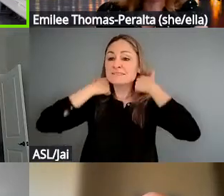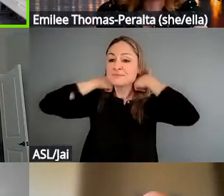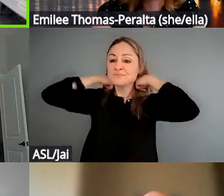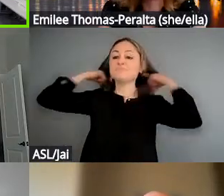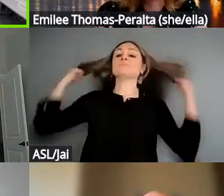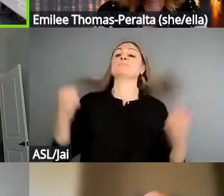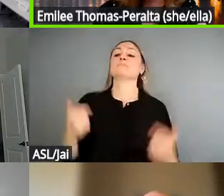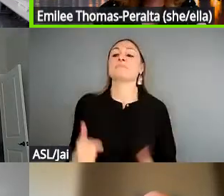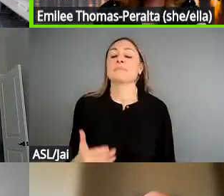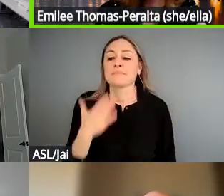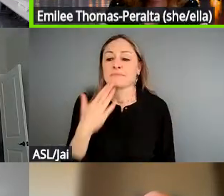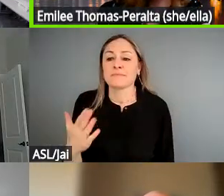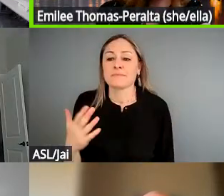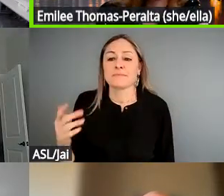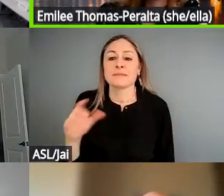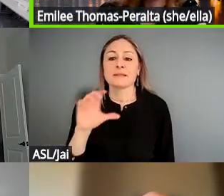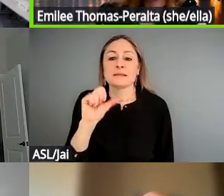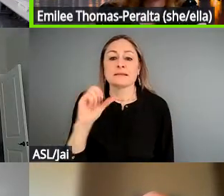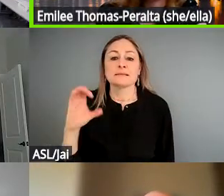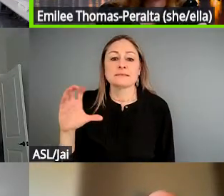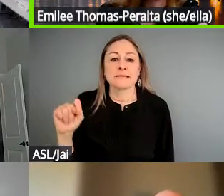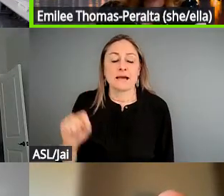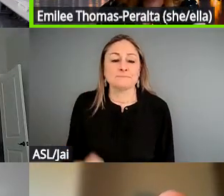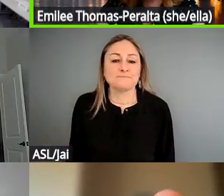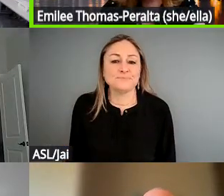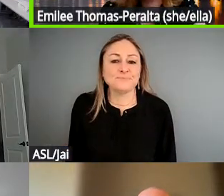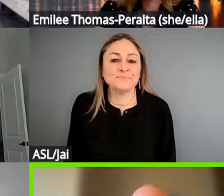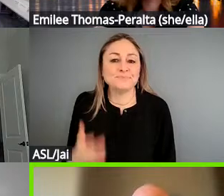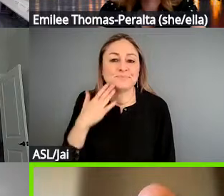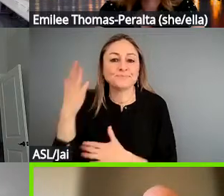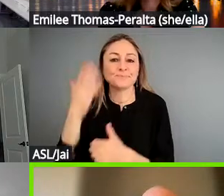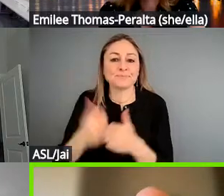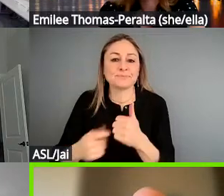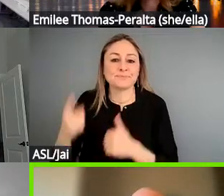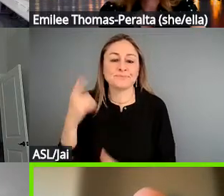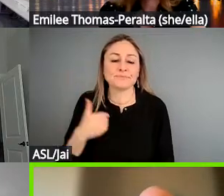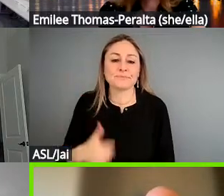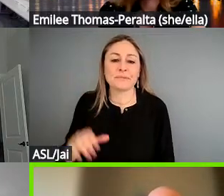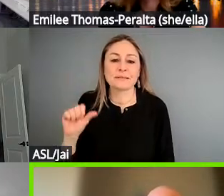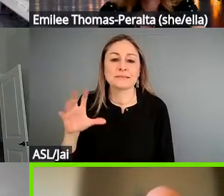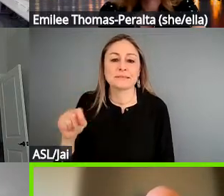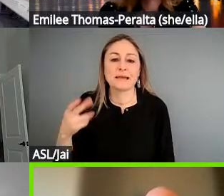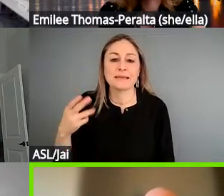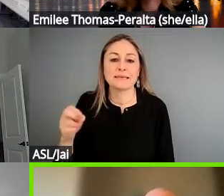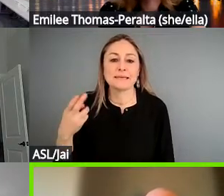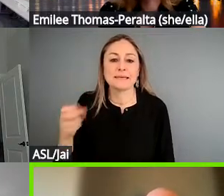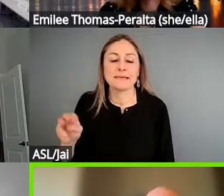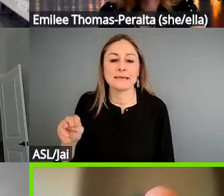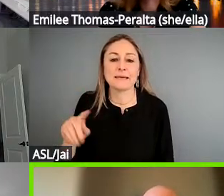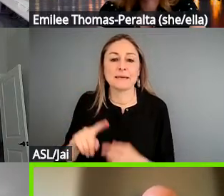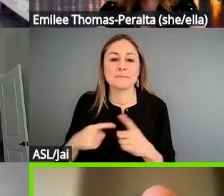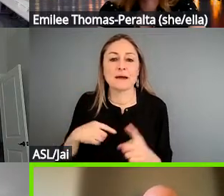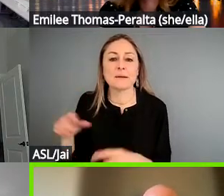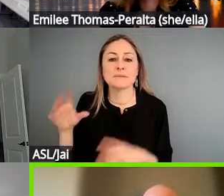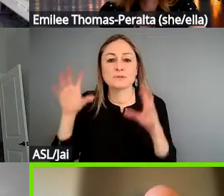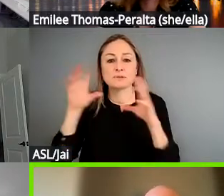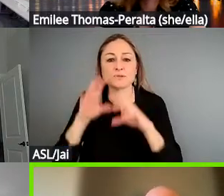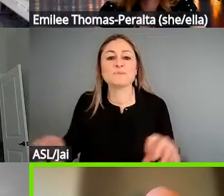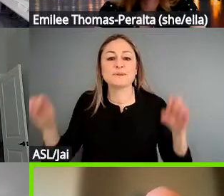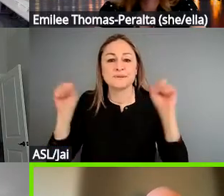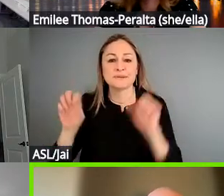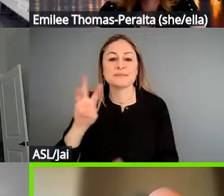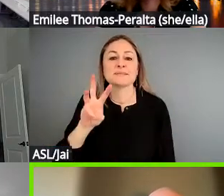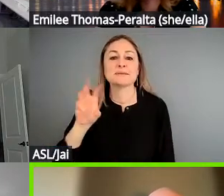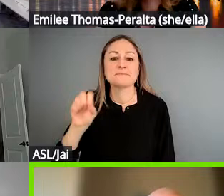Thank you. We'll go to Scott and then Anthony. Good morning, everyone. I'm Scott McCullum, he, him pronouns. I'm the superintendent of the Washington State School